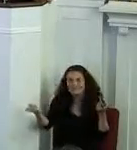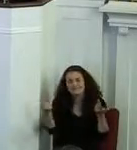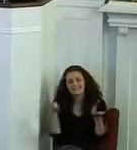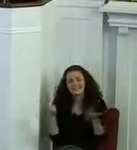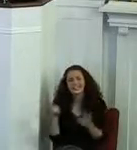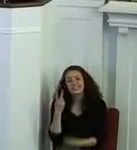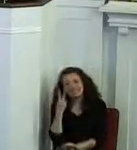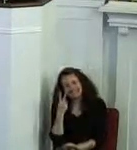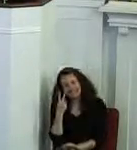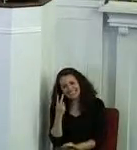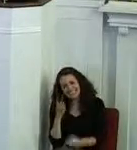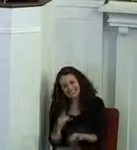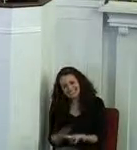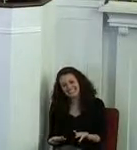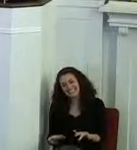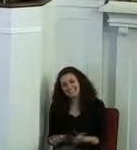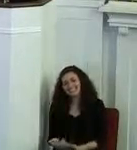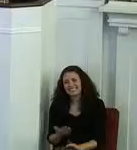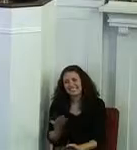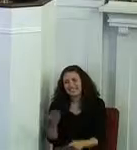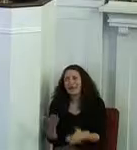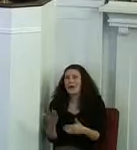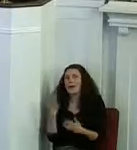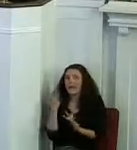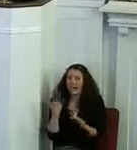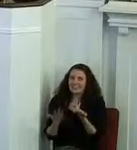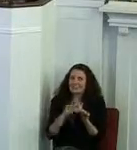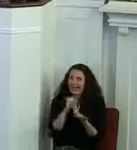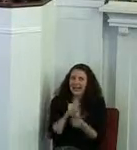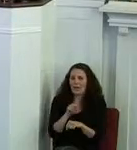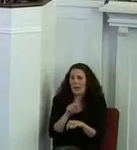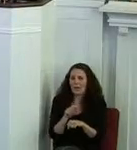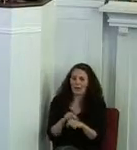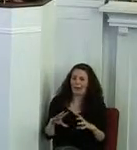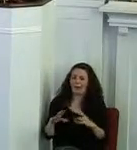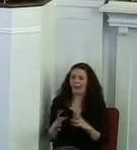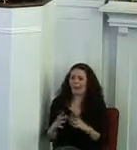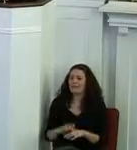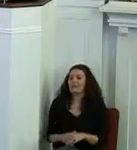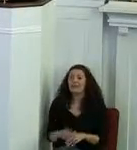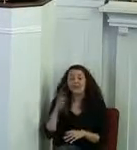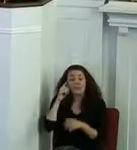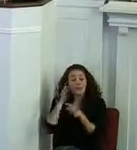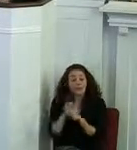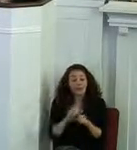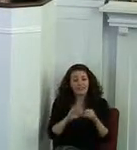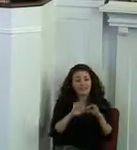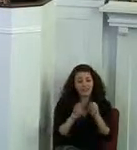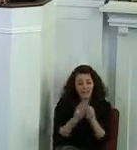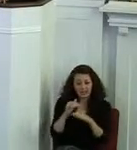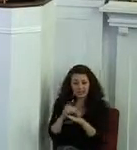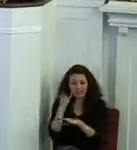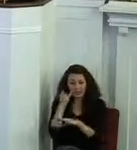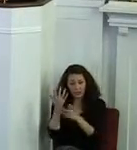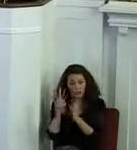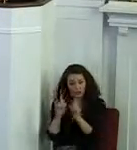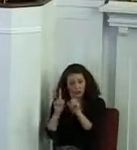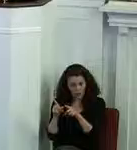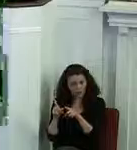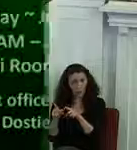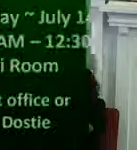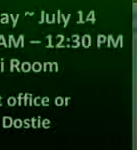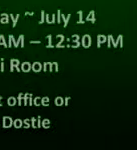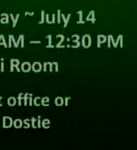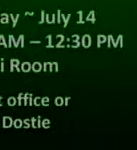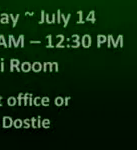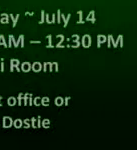You know, singing, "This little light of mine, I'm going to let it shine." So... Faith and Family Night. If you would like to go, tickets are still available.